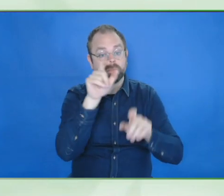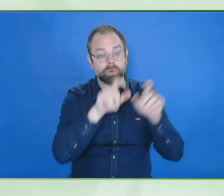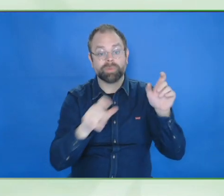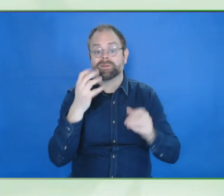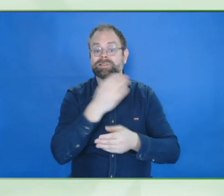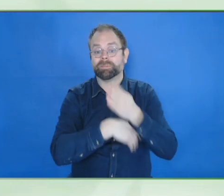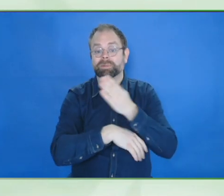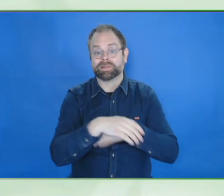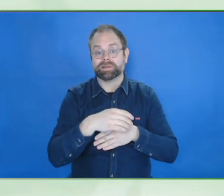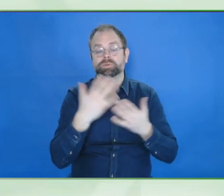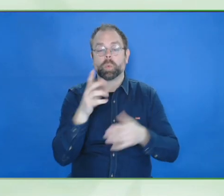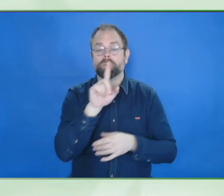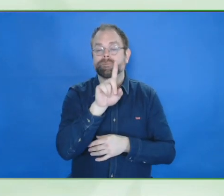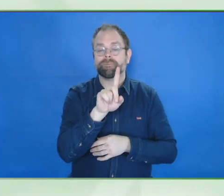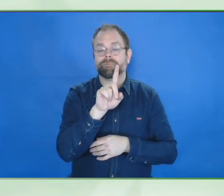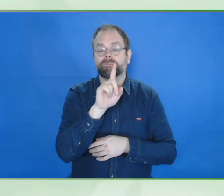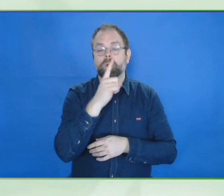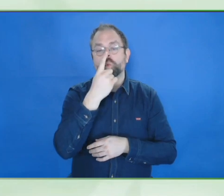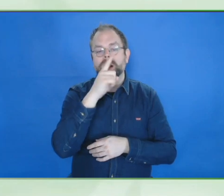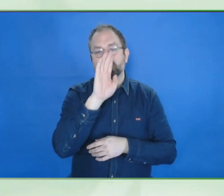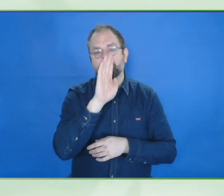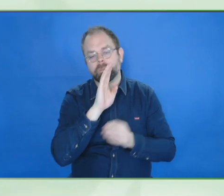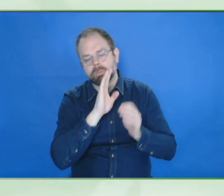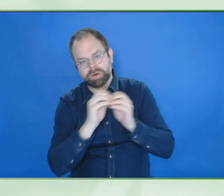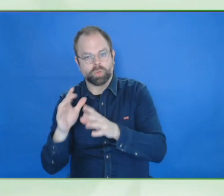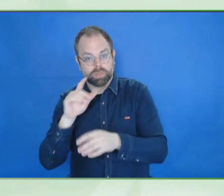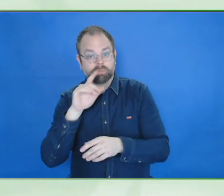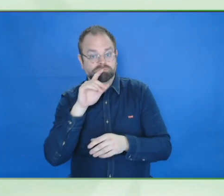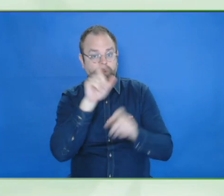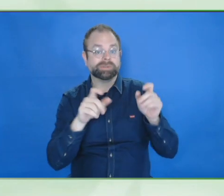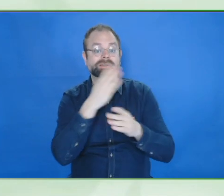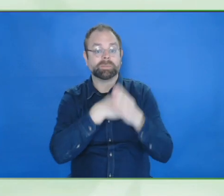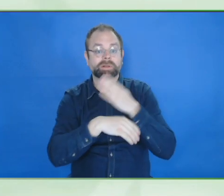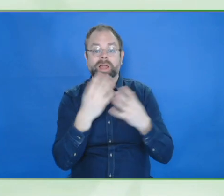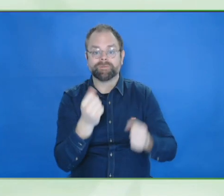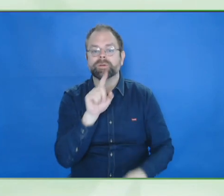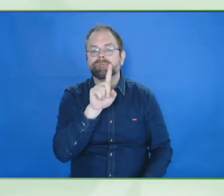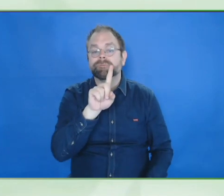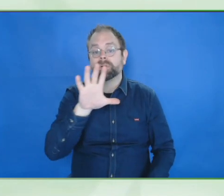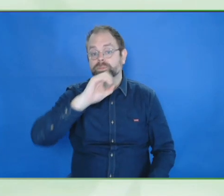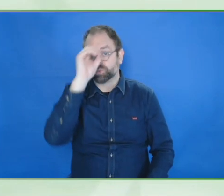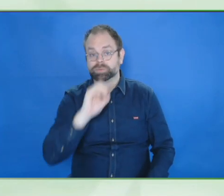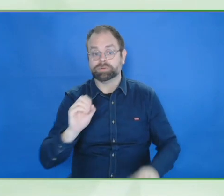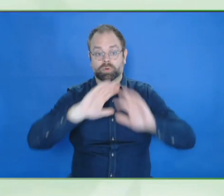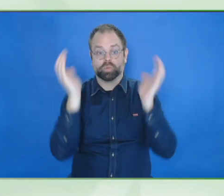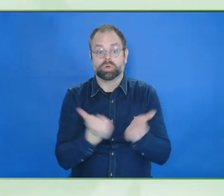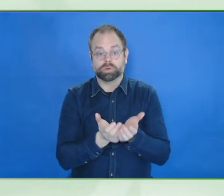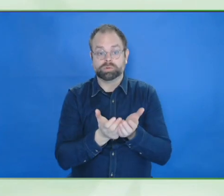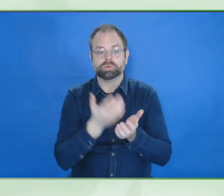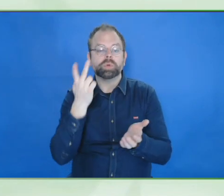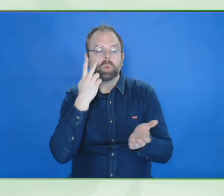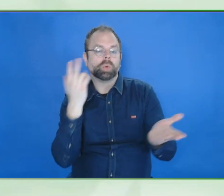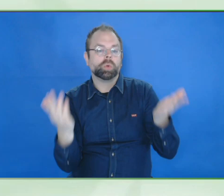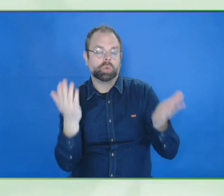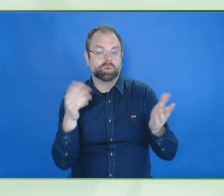So there's a real opportunity to look not only at innovative solutions, but also at market returns